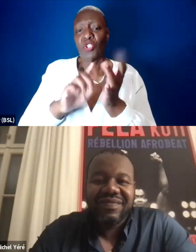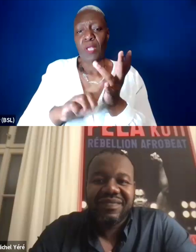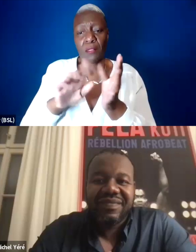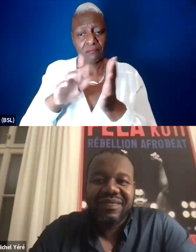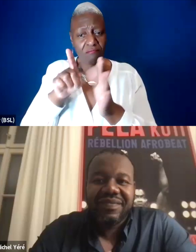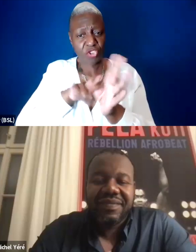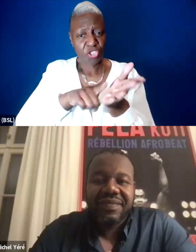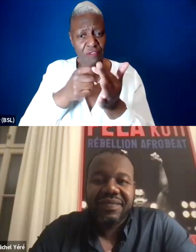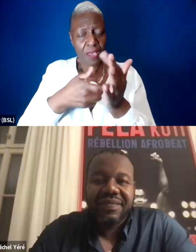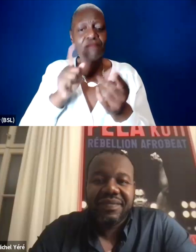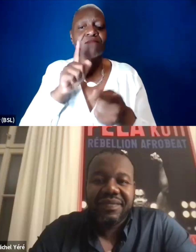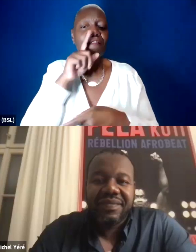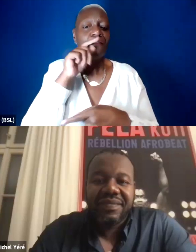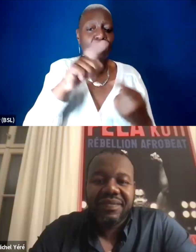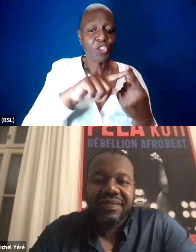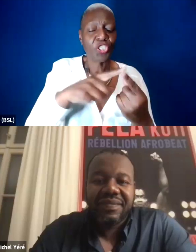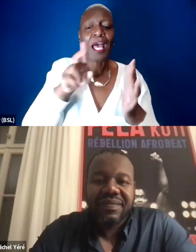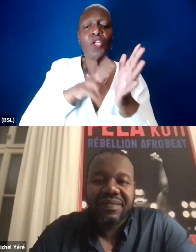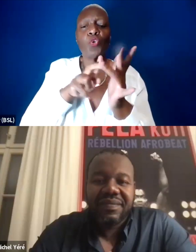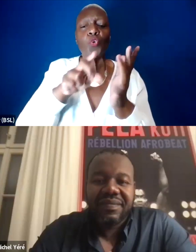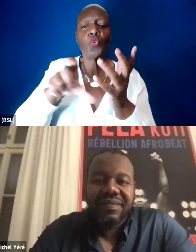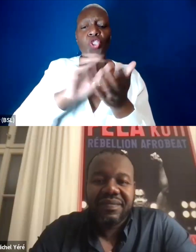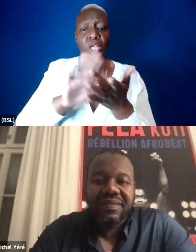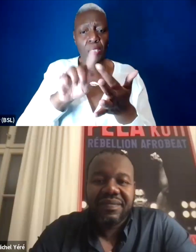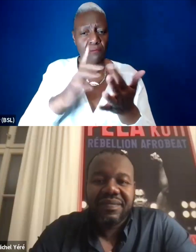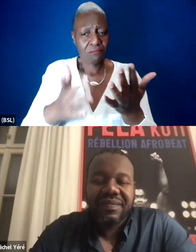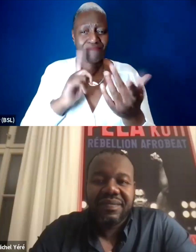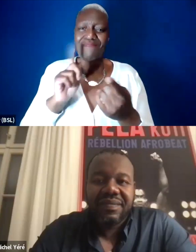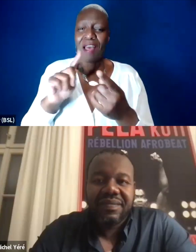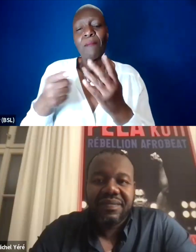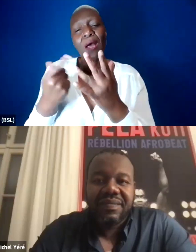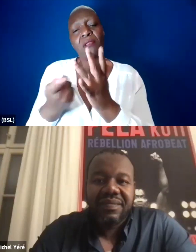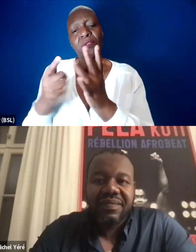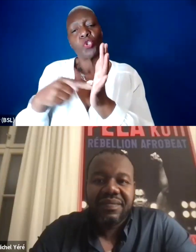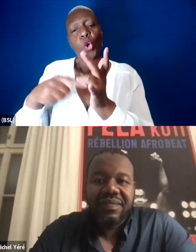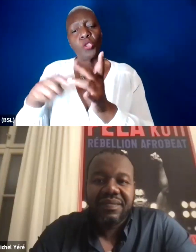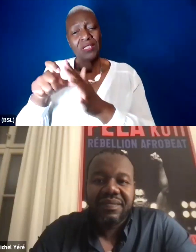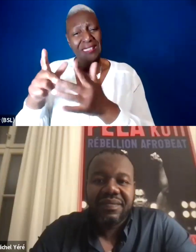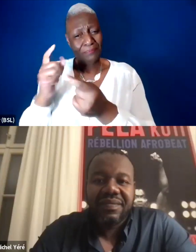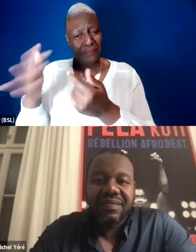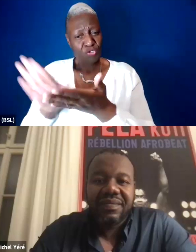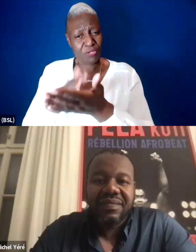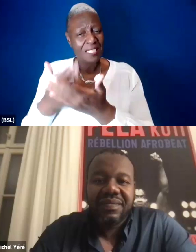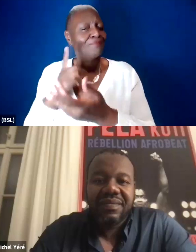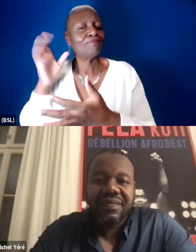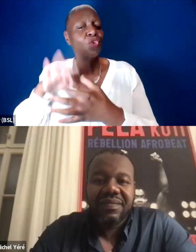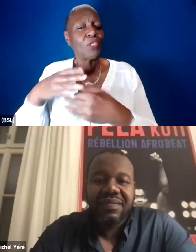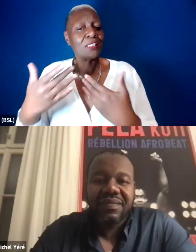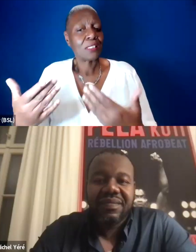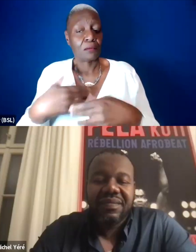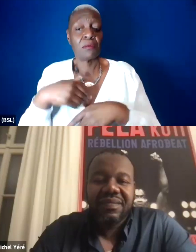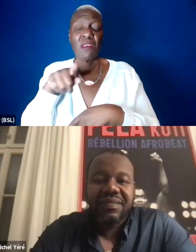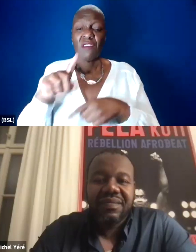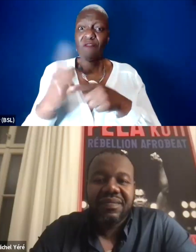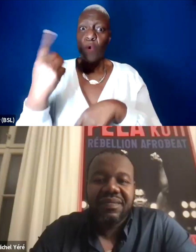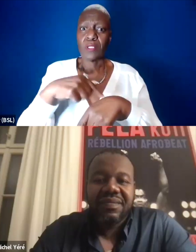translated from French and Nouchi by Todd Fredson, who couldn't join us today. This is the first time Nouchi language has been featured in MPT.